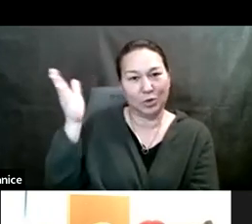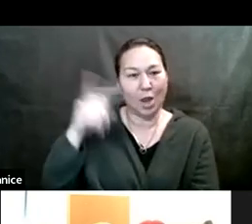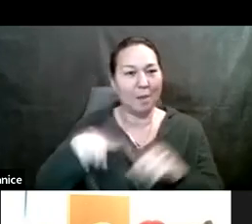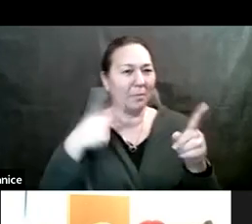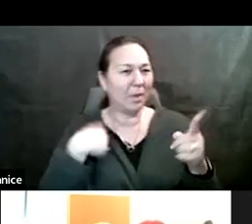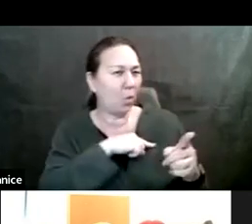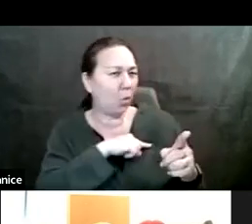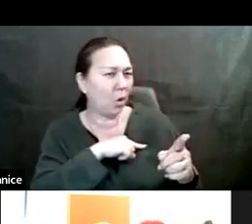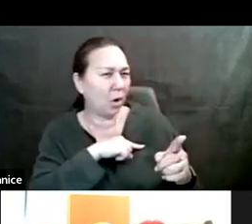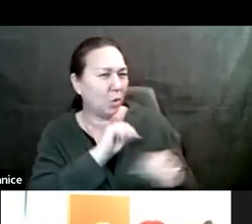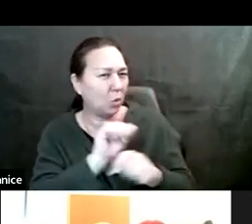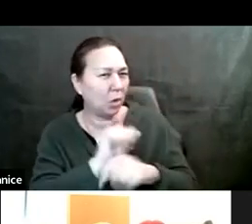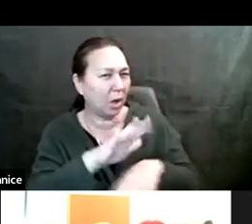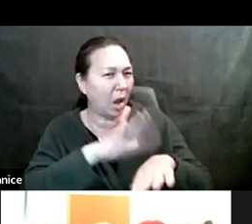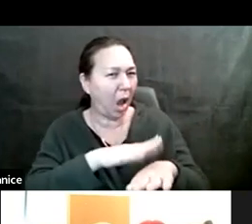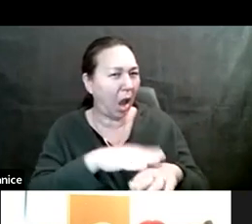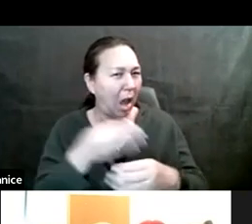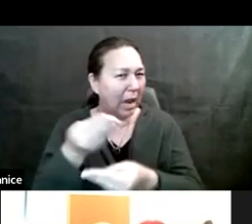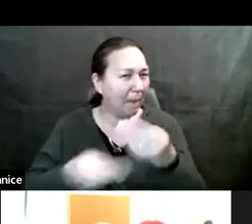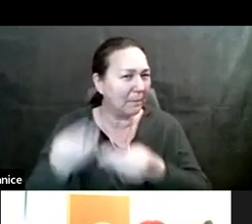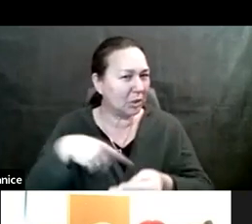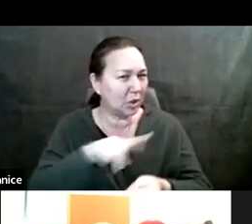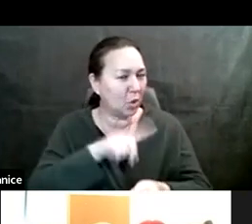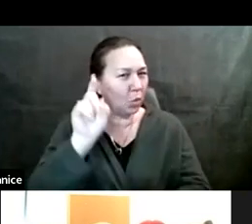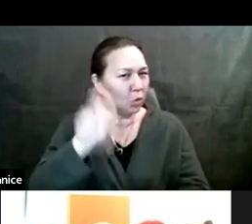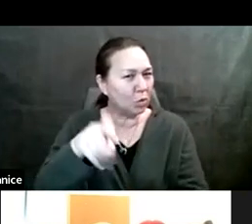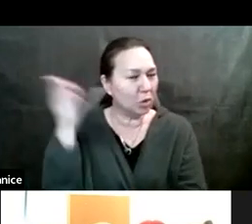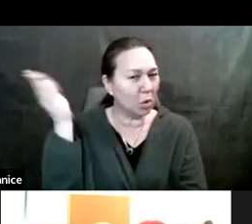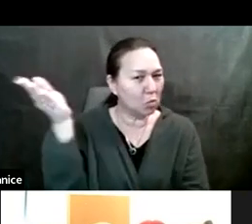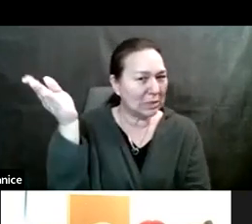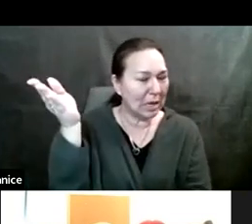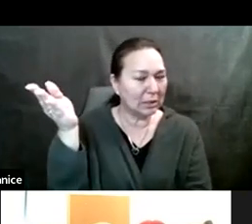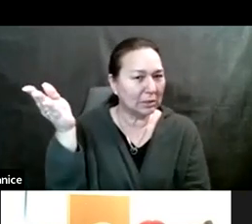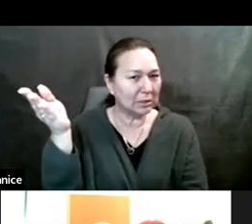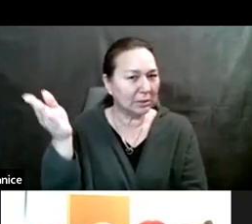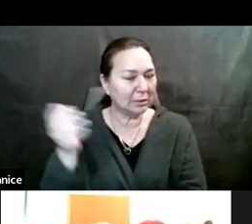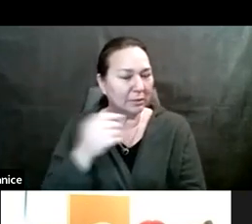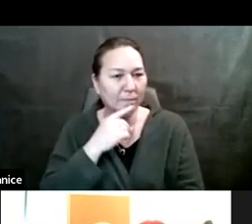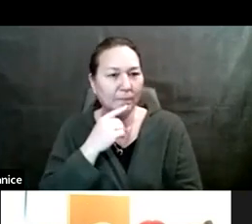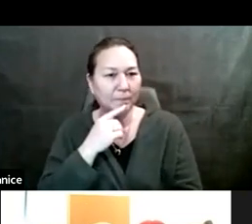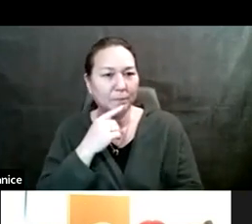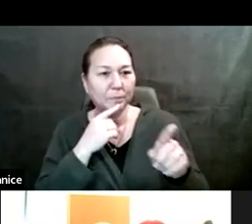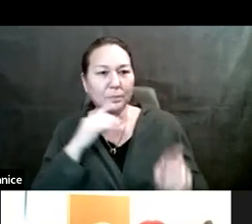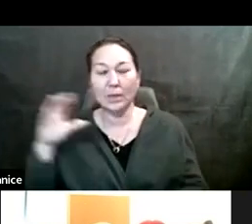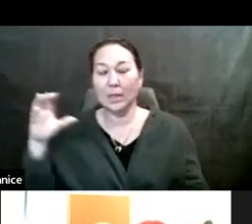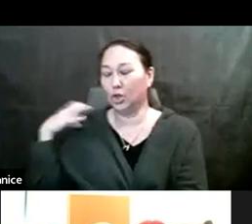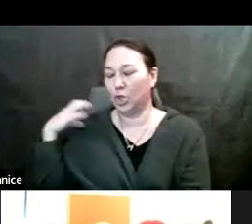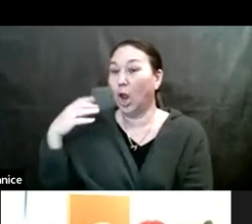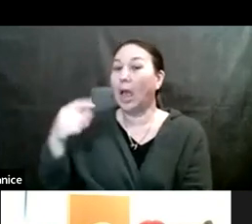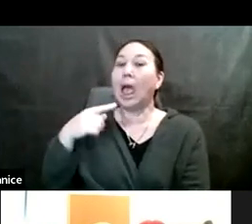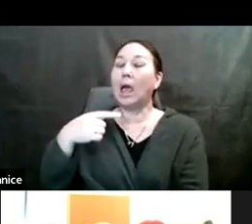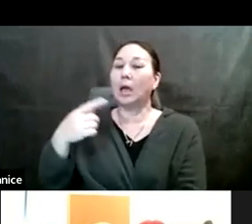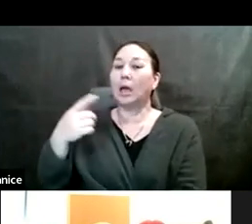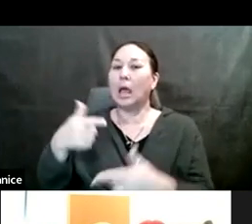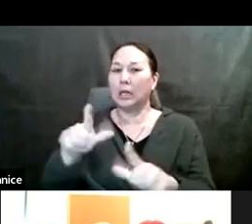a budget to present all right so let's do this let's take the vote and see where we land and then if we need